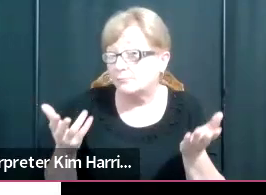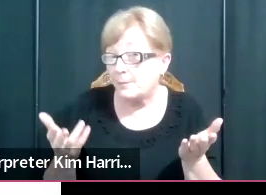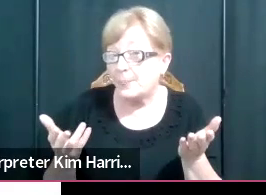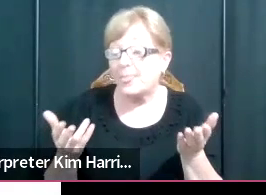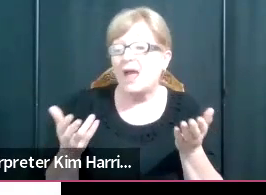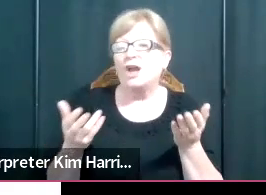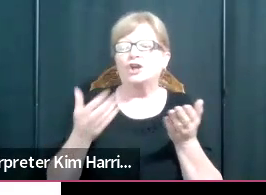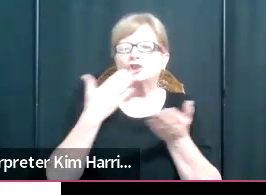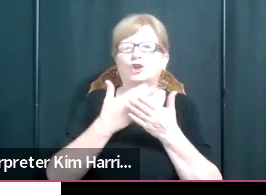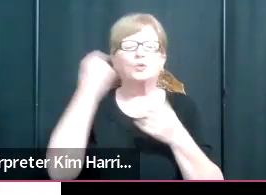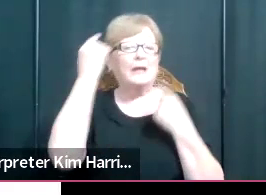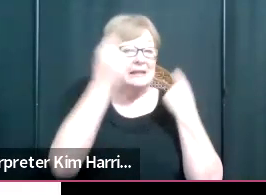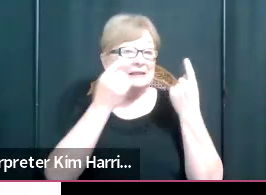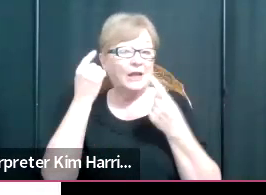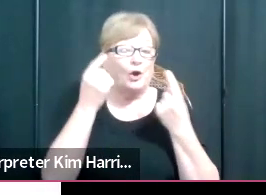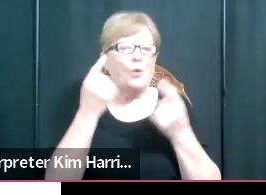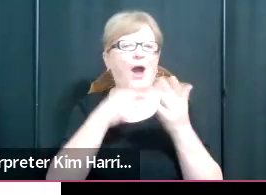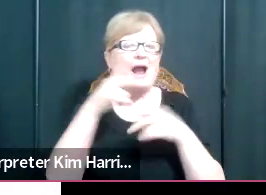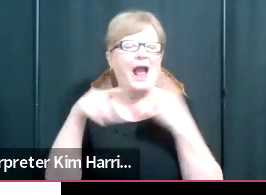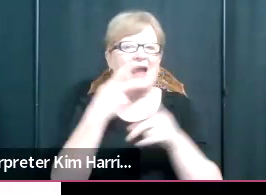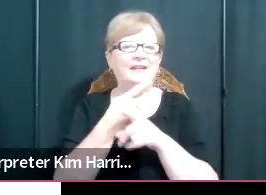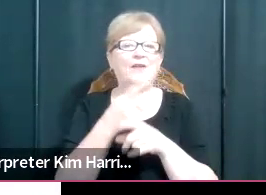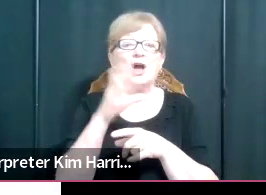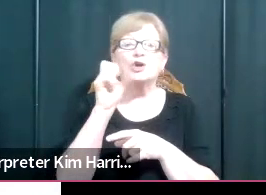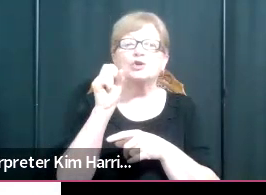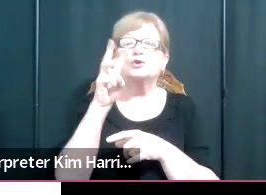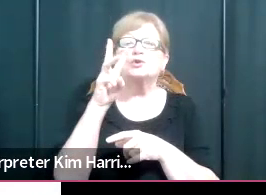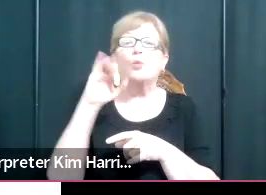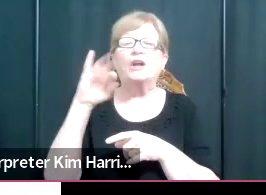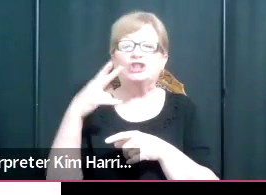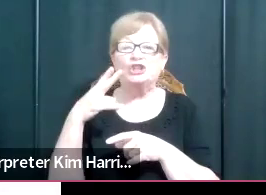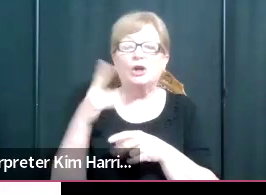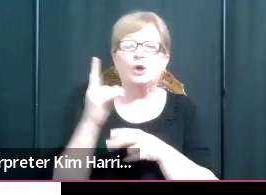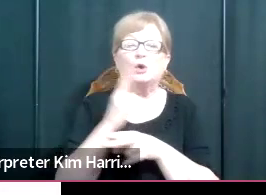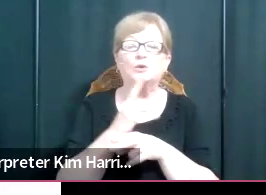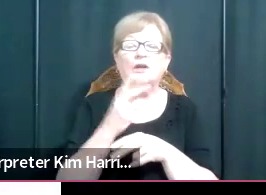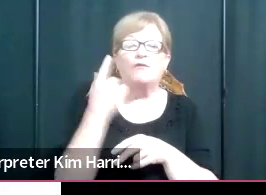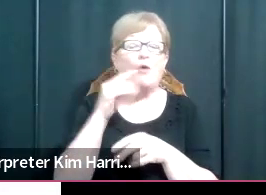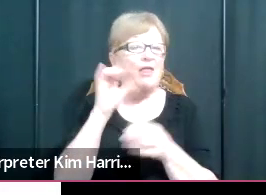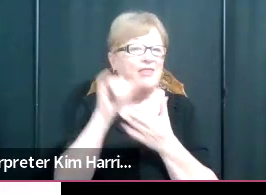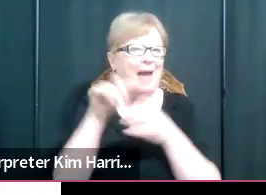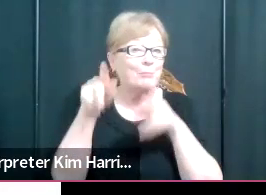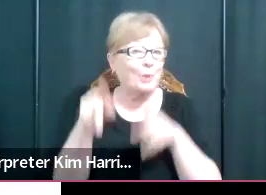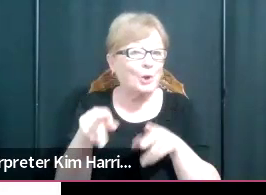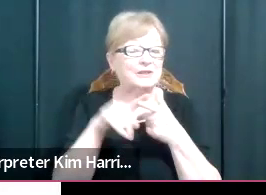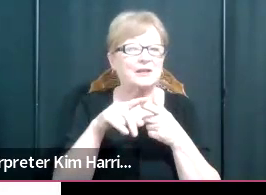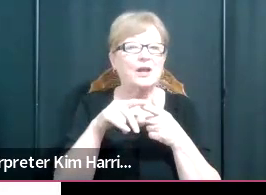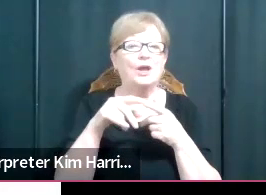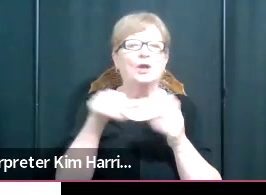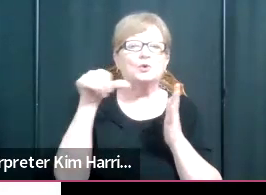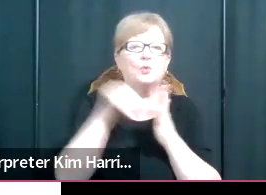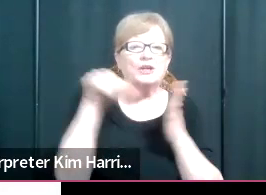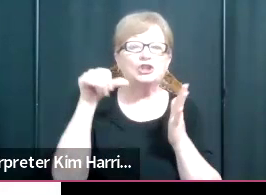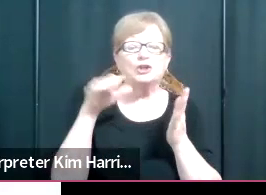to consider what type of switch you're using, not only for the person's motoric and